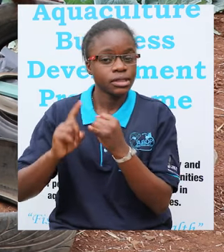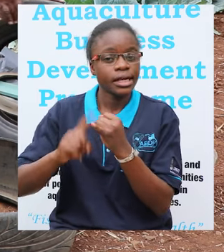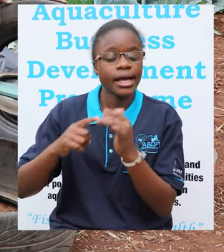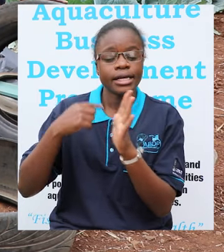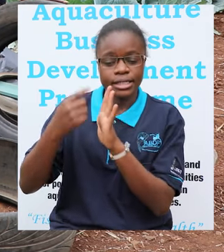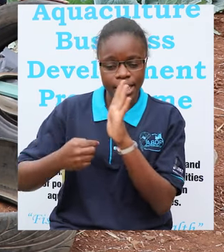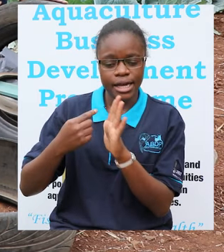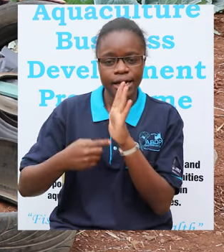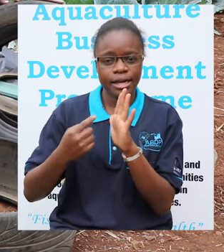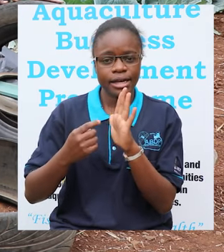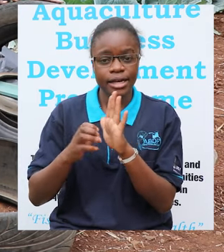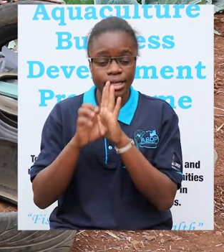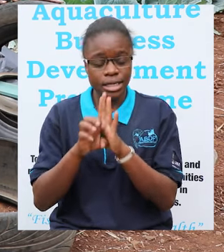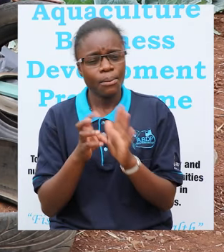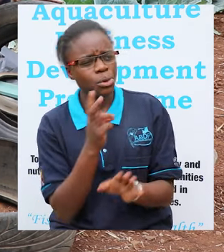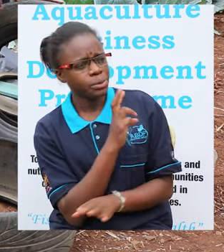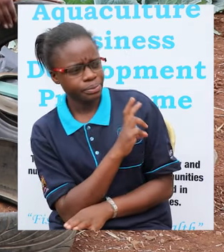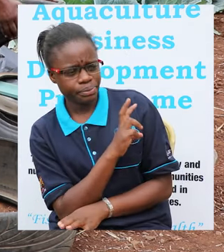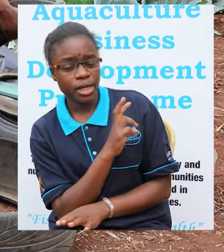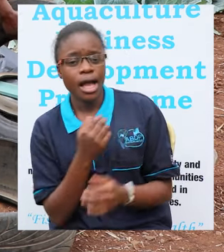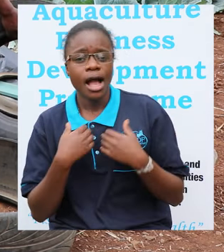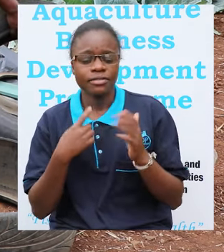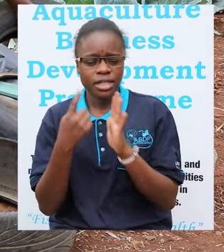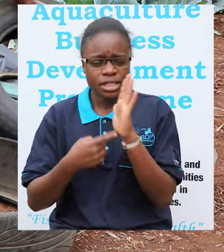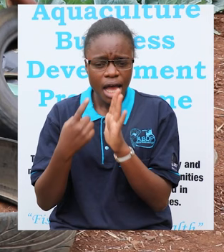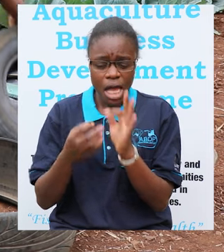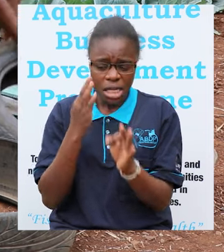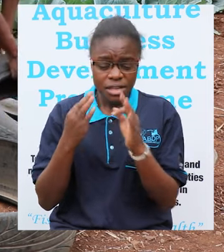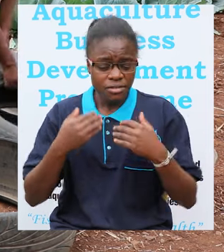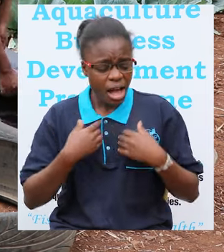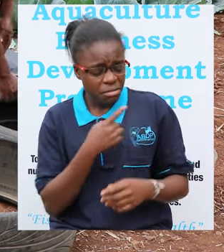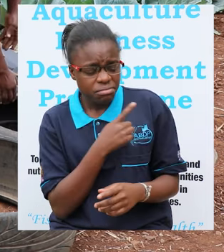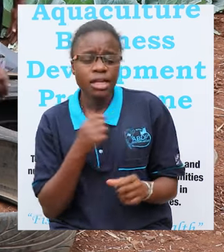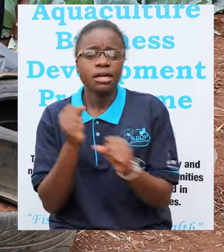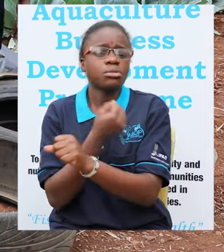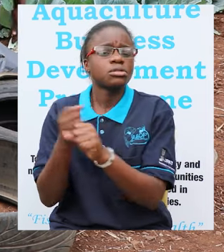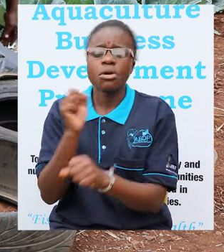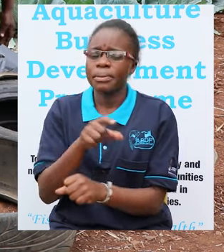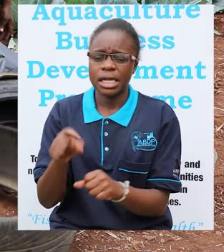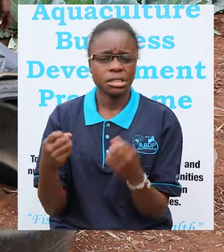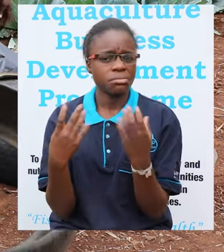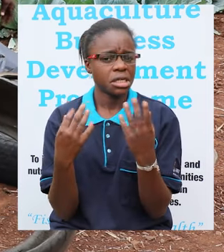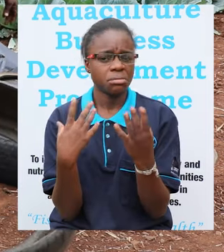When you look at this tire, you cannot achieve high plant population. So you have to cut the top.